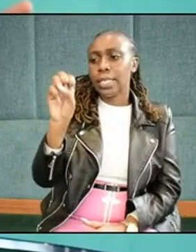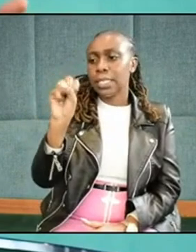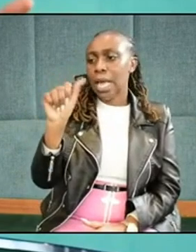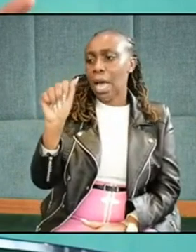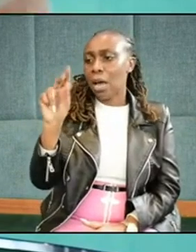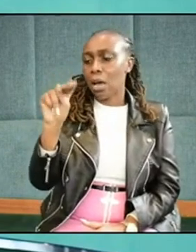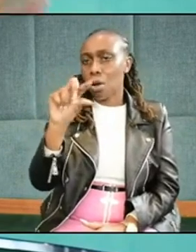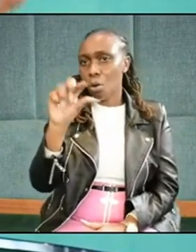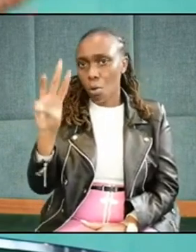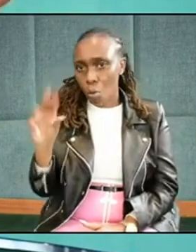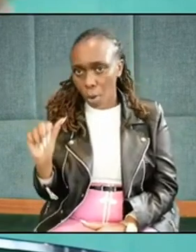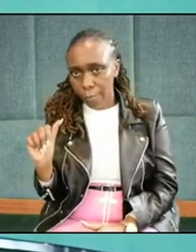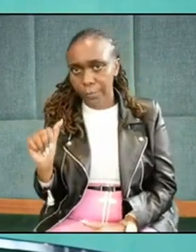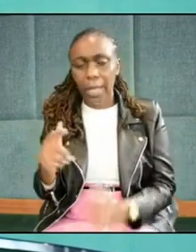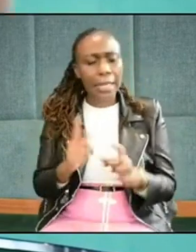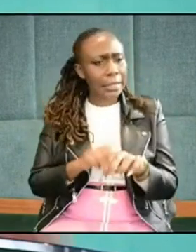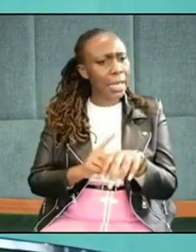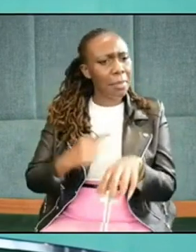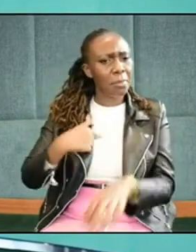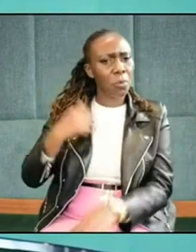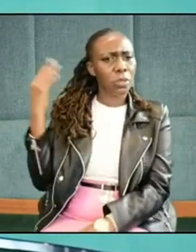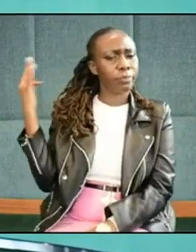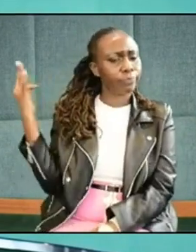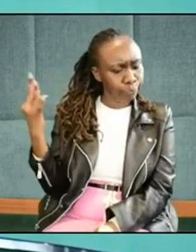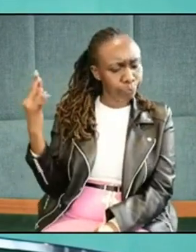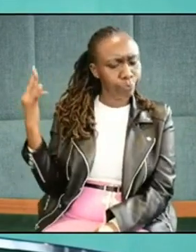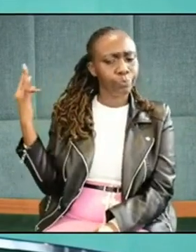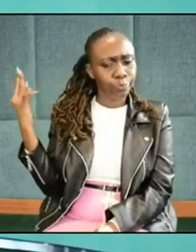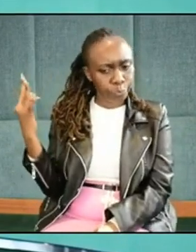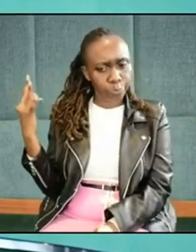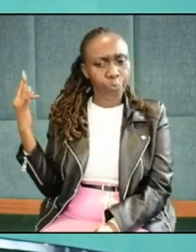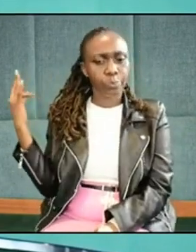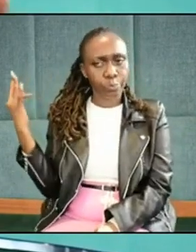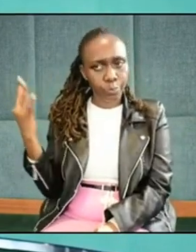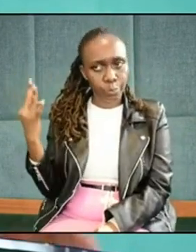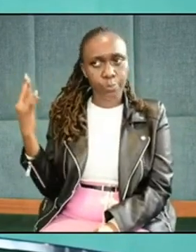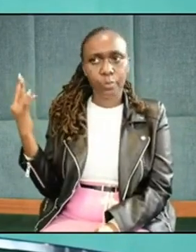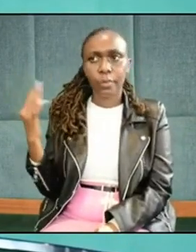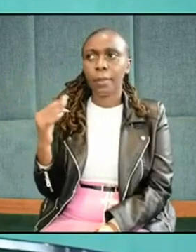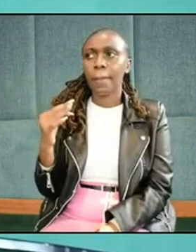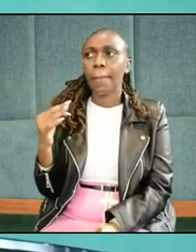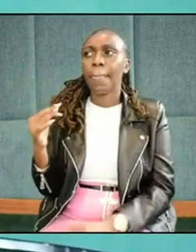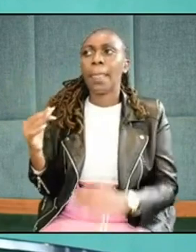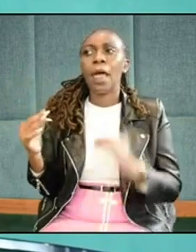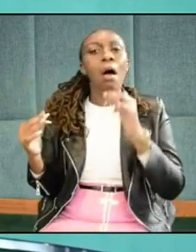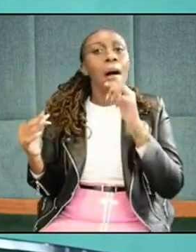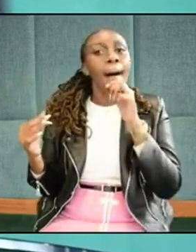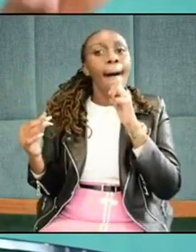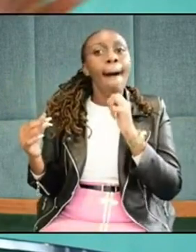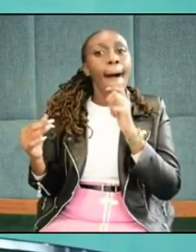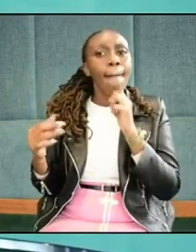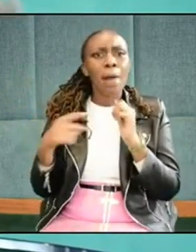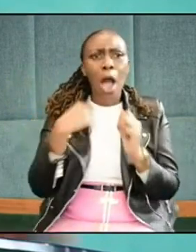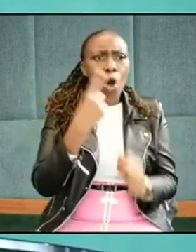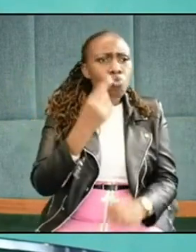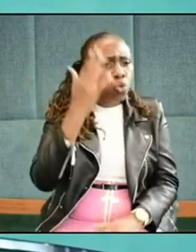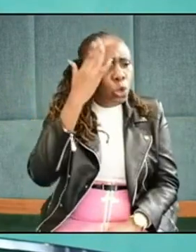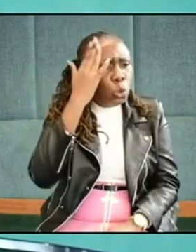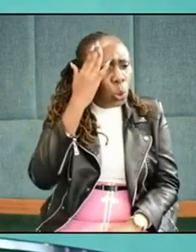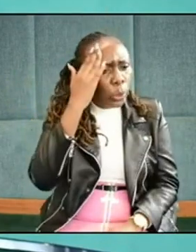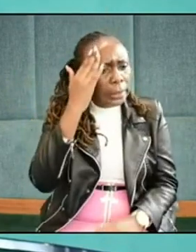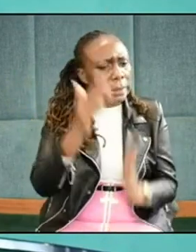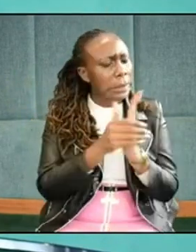preaching the gospel, there was a man that was said to be the most powerful witch doctor in that